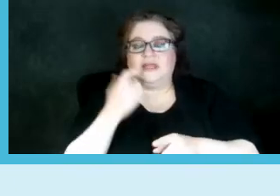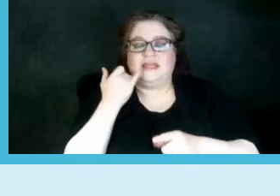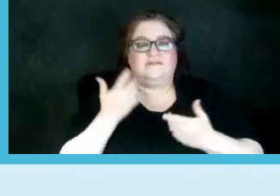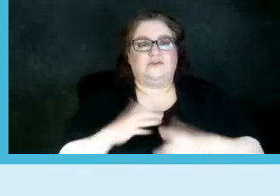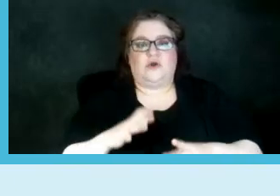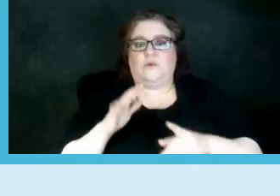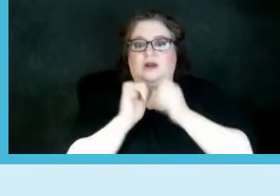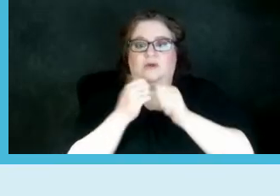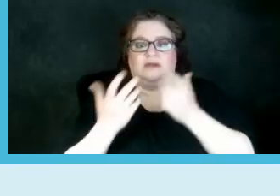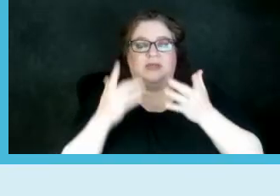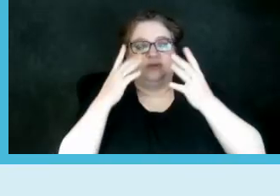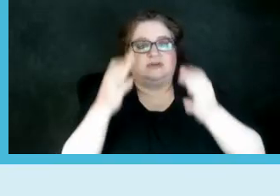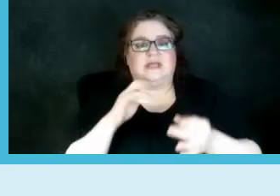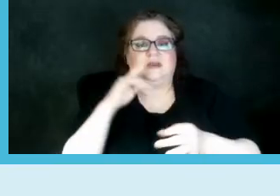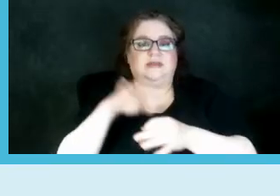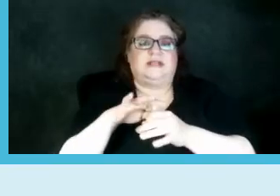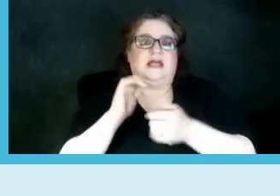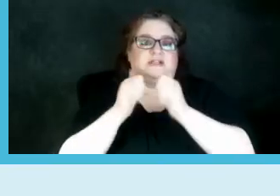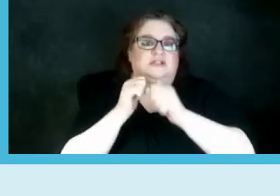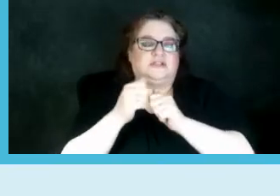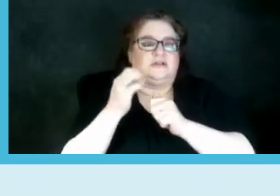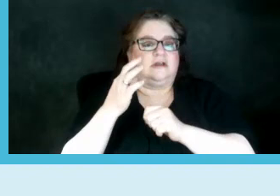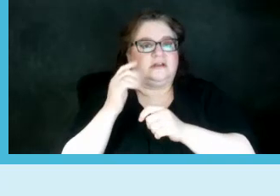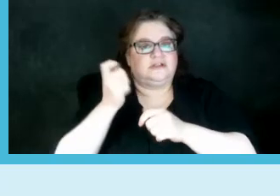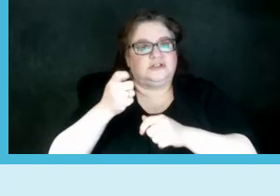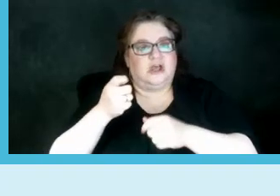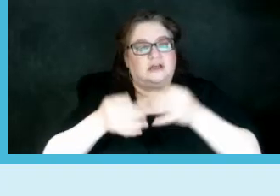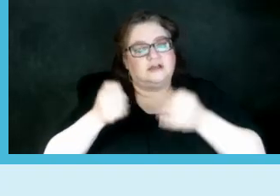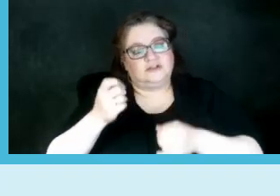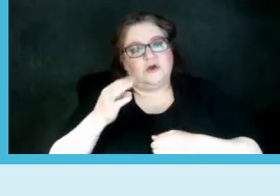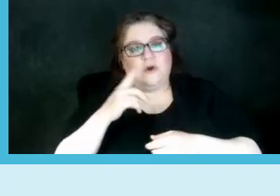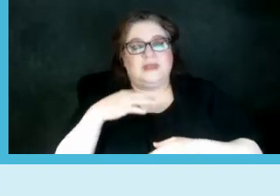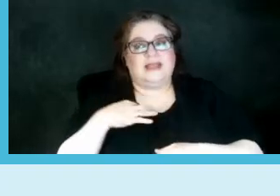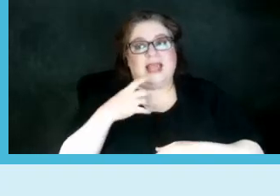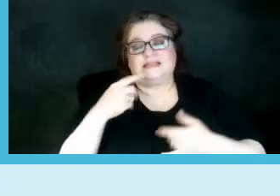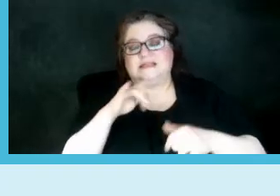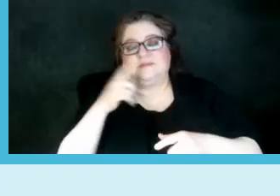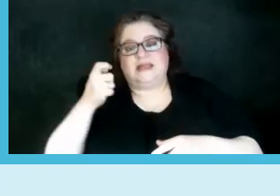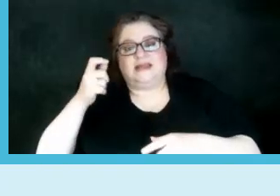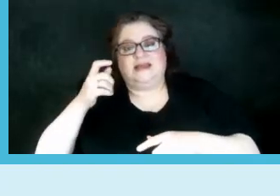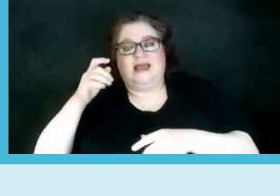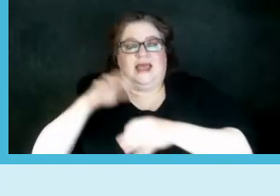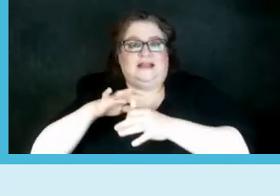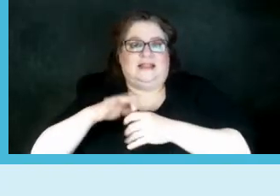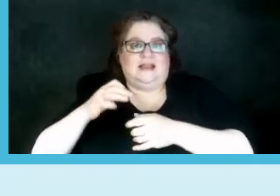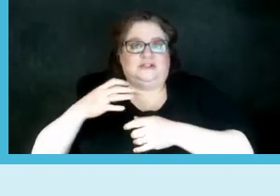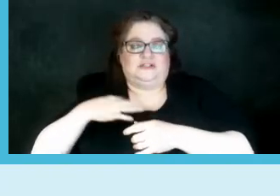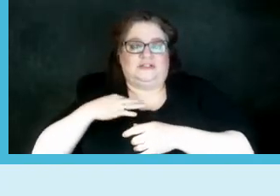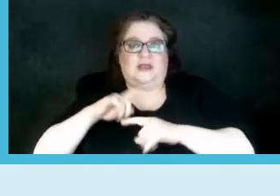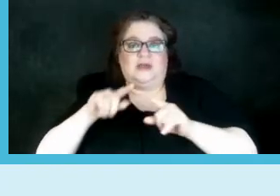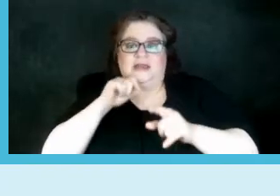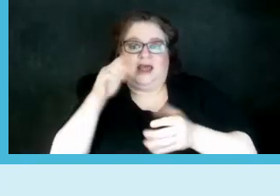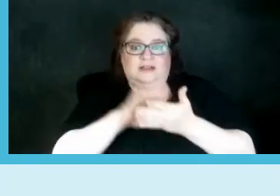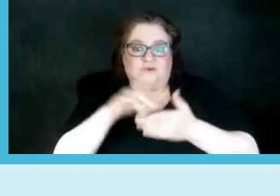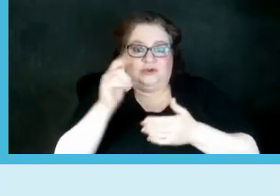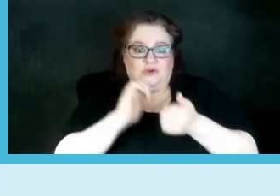run, you may decide to be an election judge, or you can run as a candidate and still be an election judge, but not at the school you're running. Be